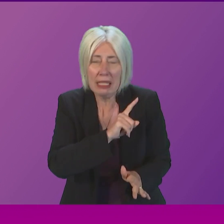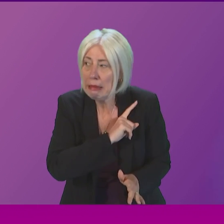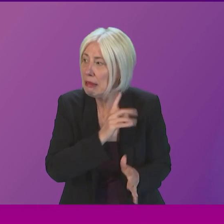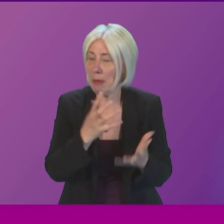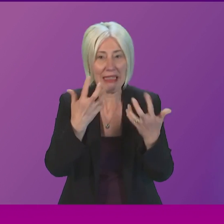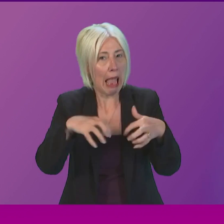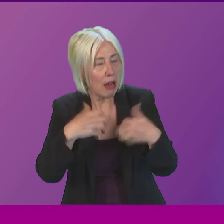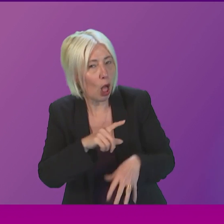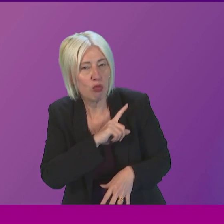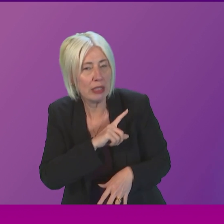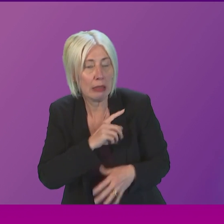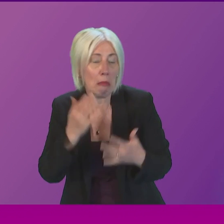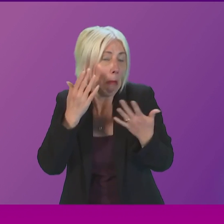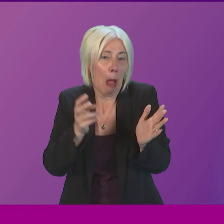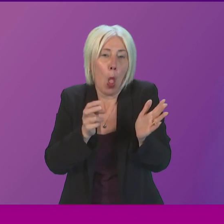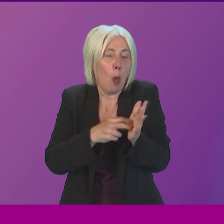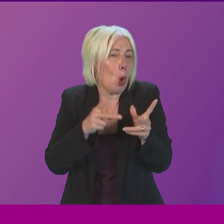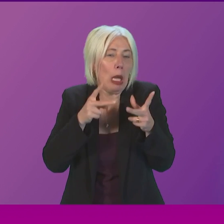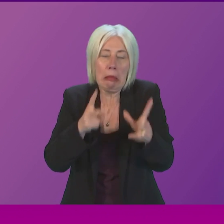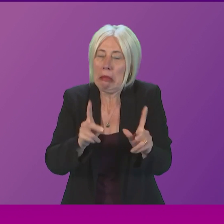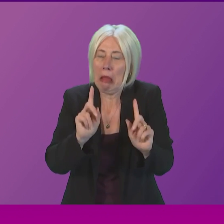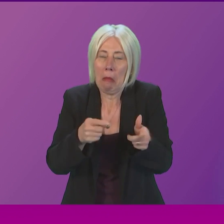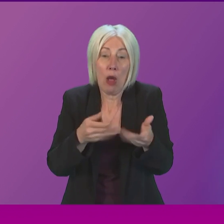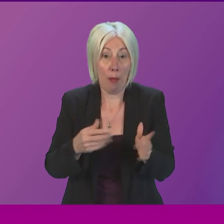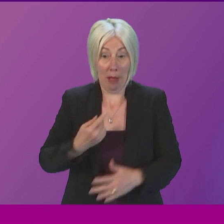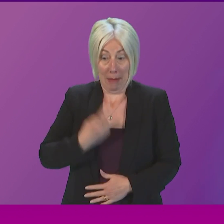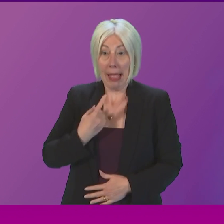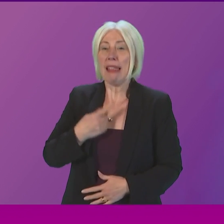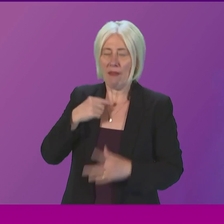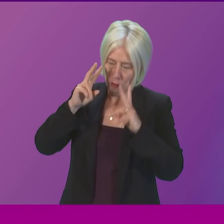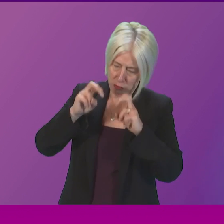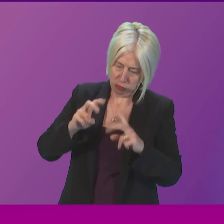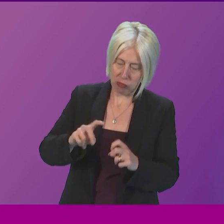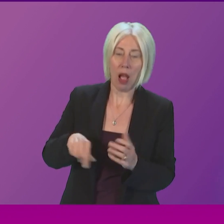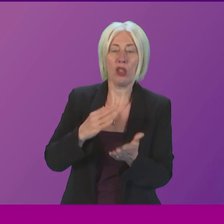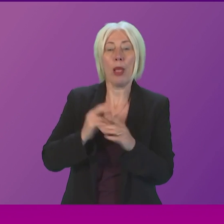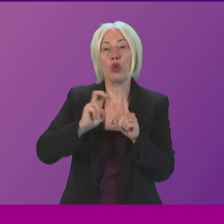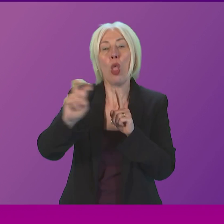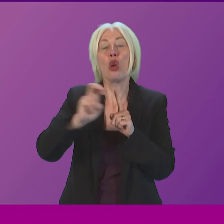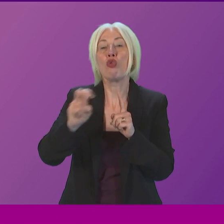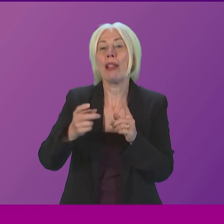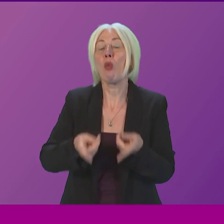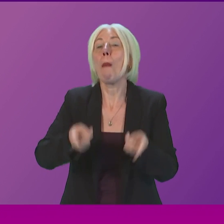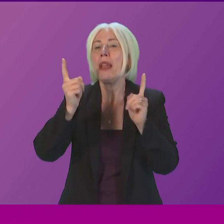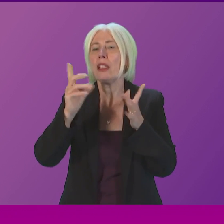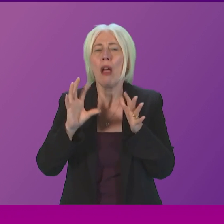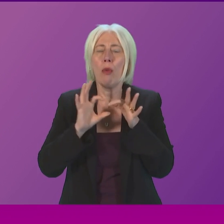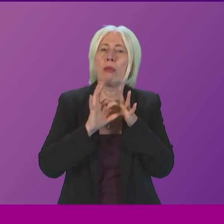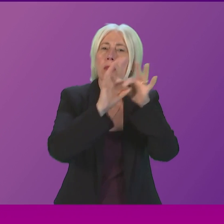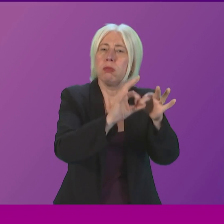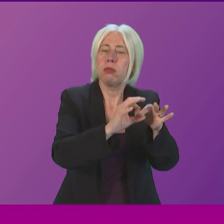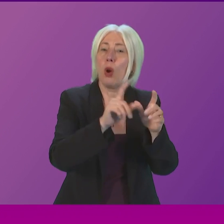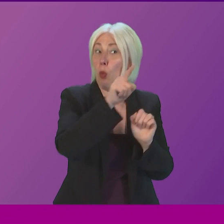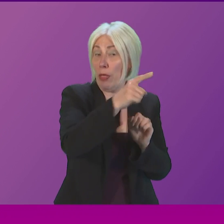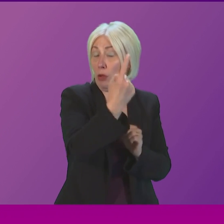technical reasons for why booking systems can't be open. But I will look at this issue personally, and I'm sure that the Transport Minister engages with